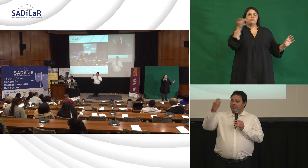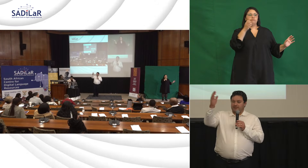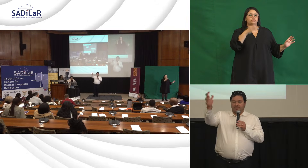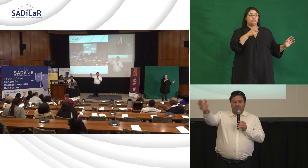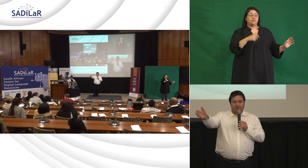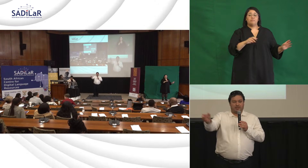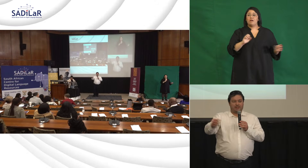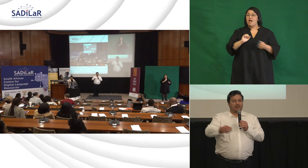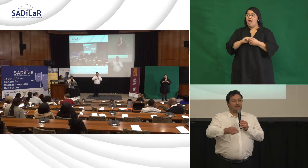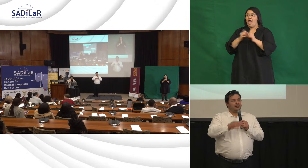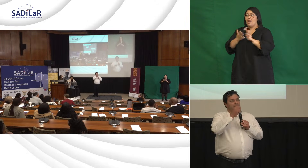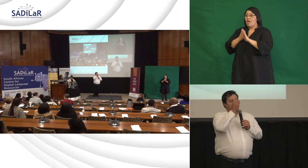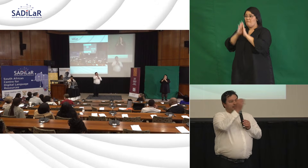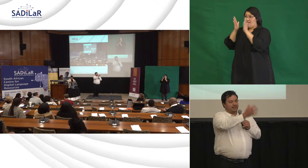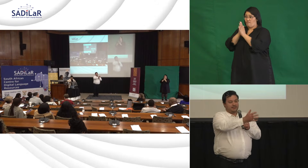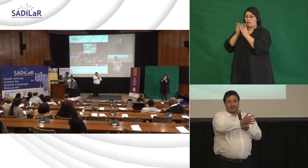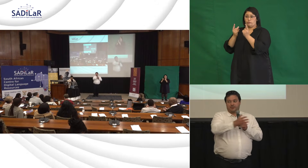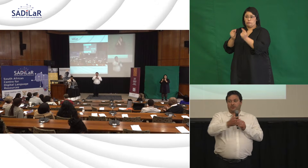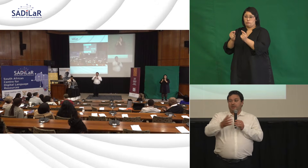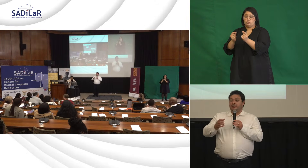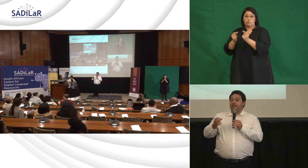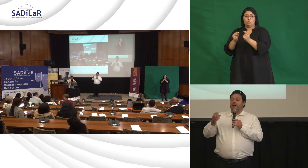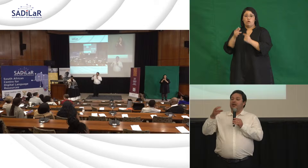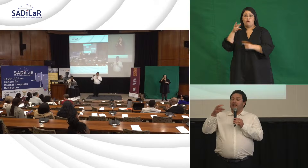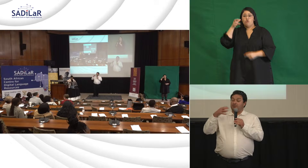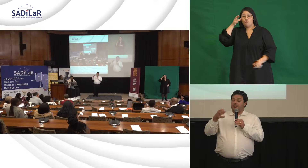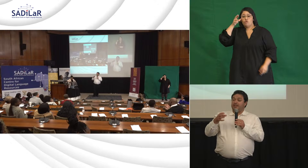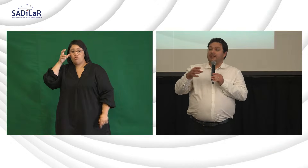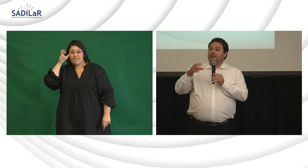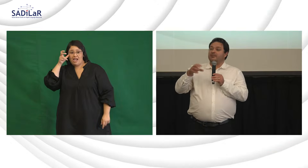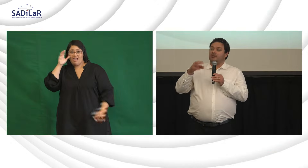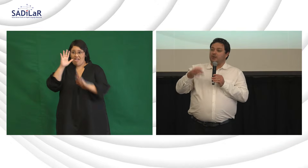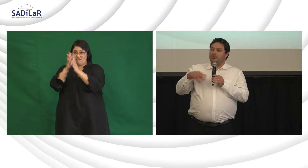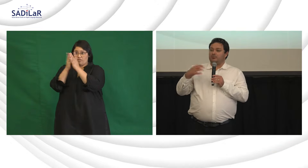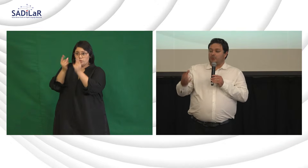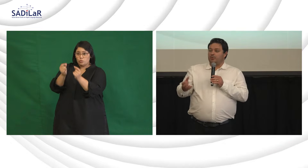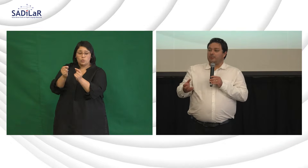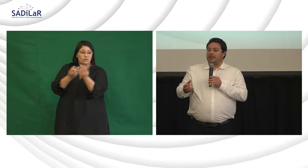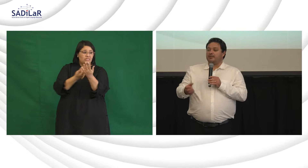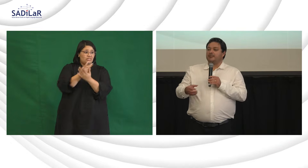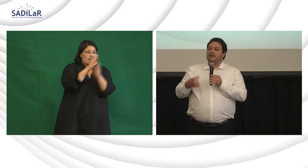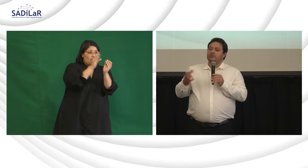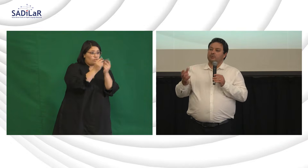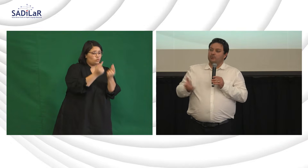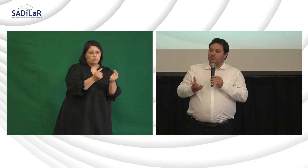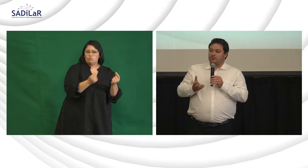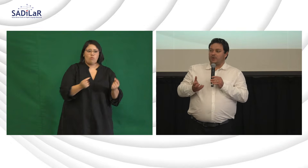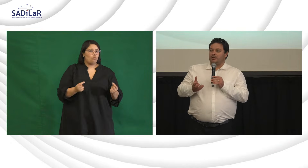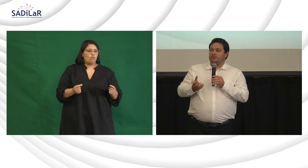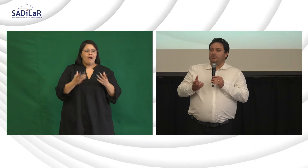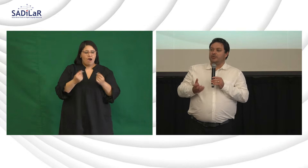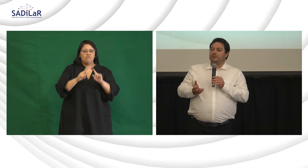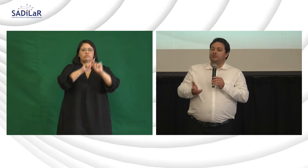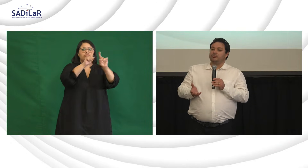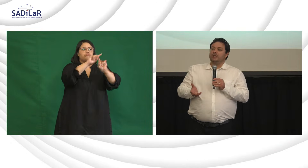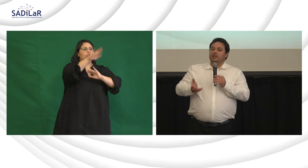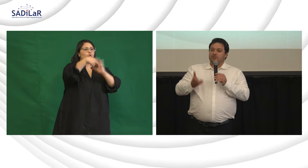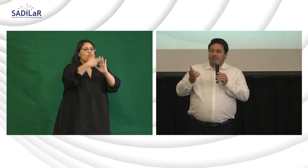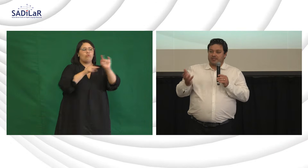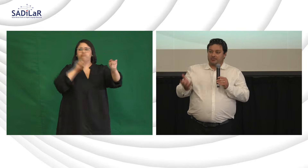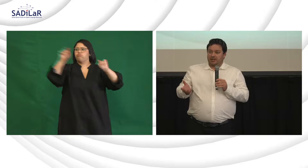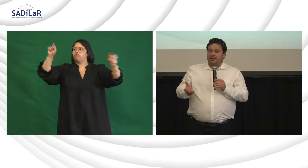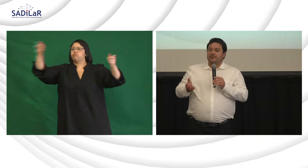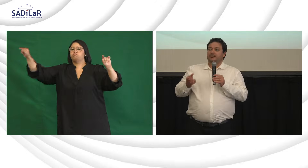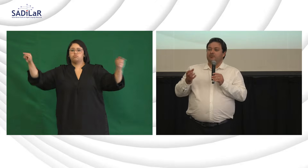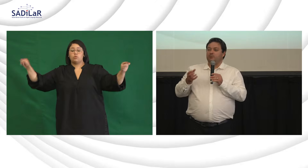everything, RIA doesn't have to do anything, SLED doesn't have to do everything. There's a lot of role players, and that's also what we're trying to do here, is to